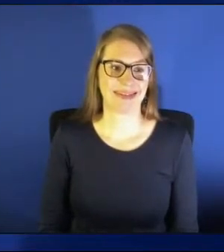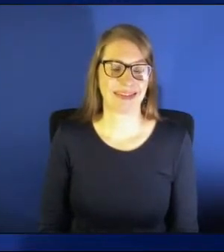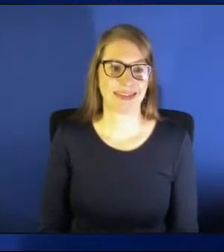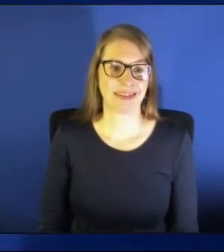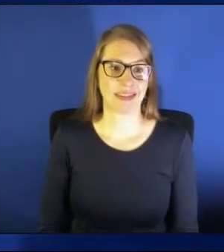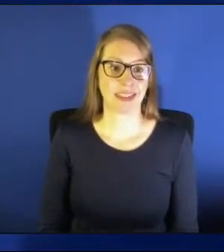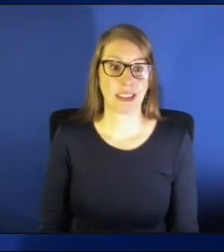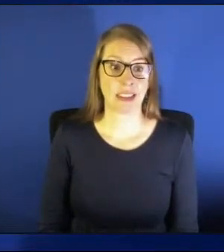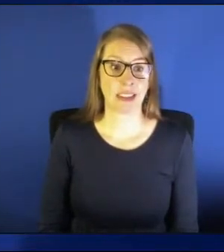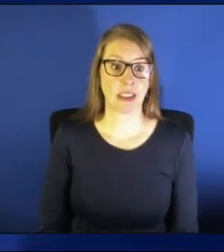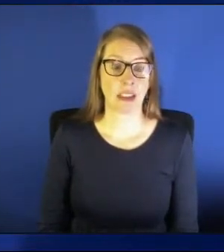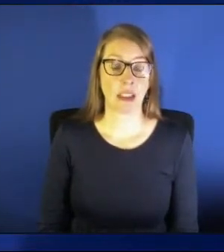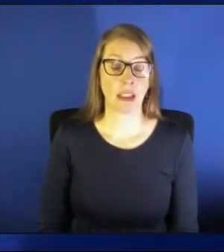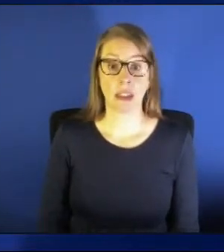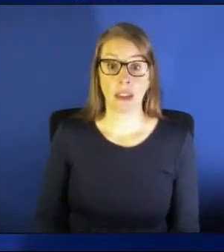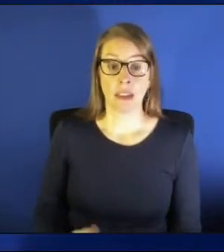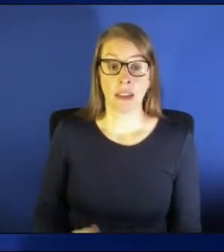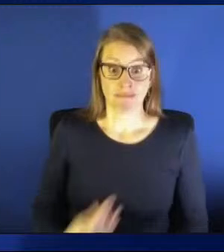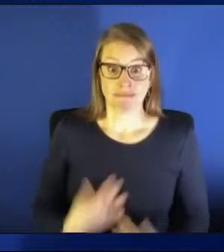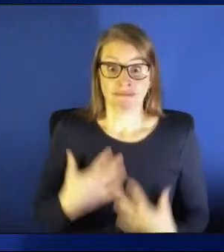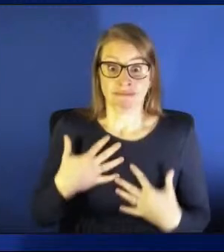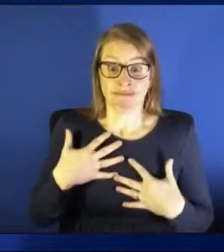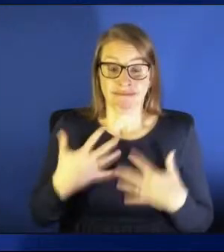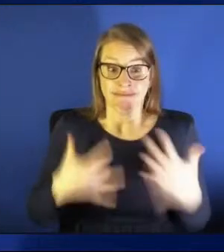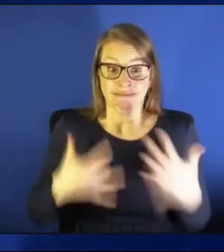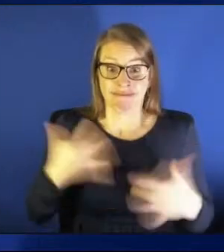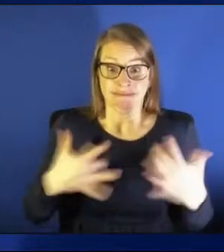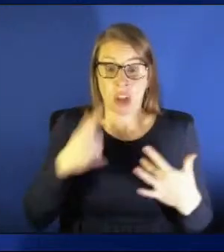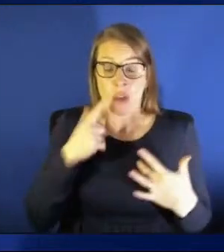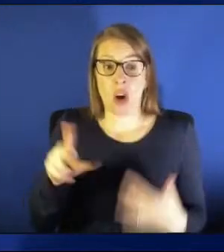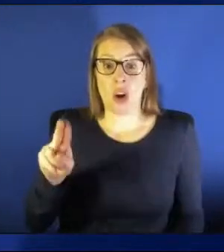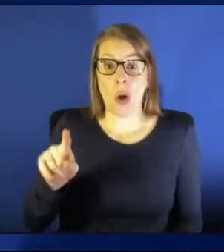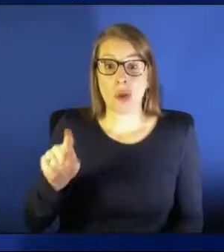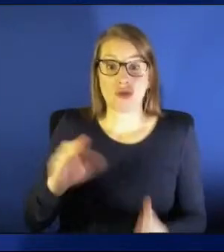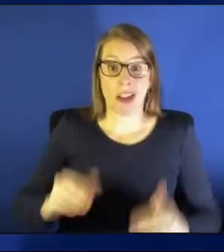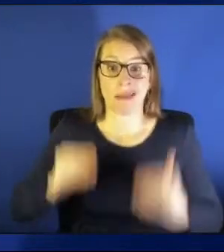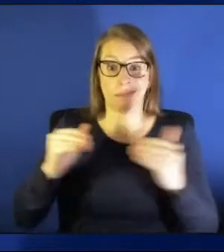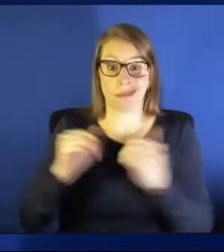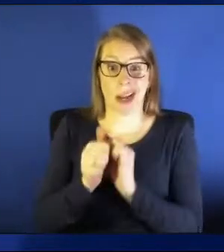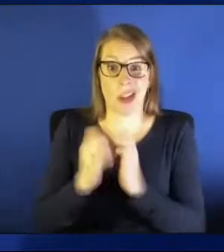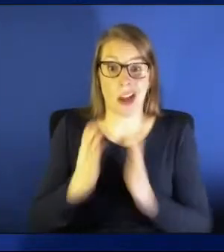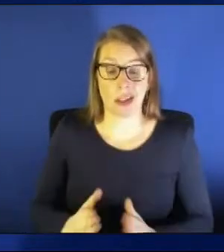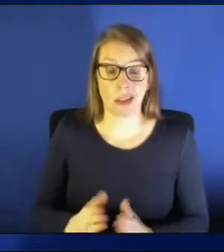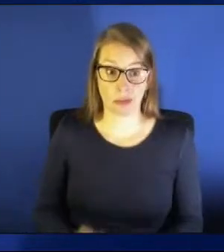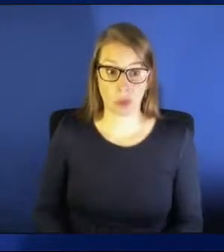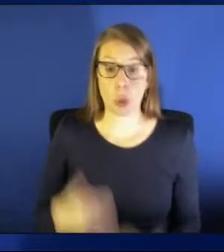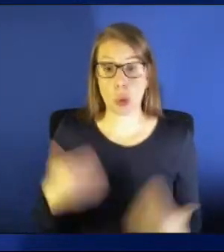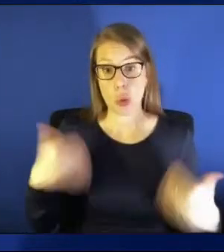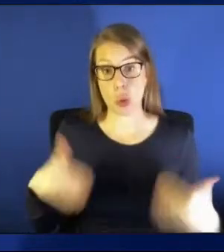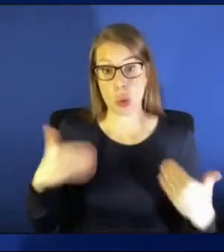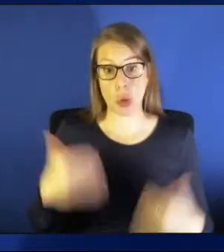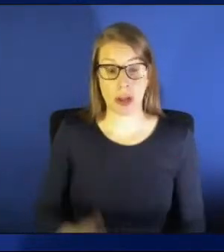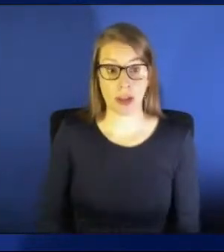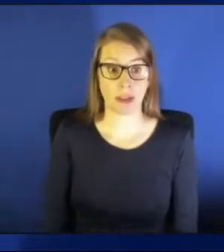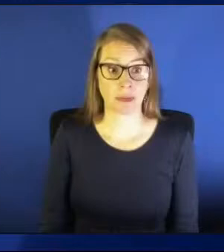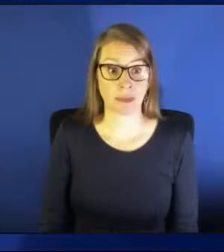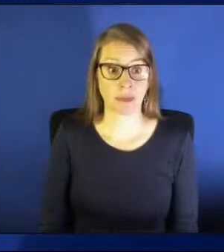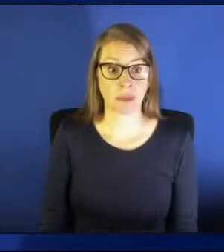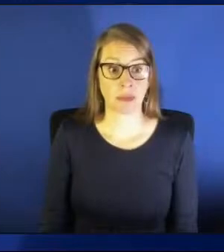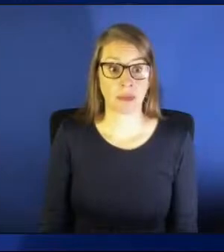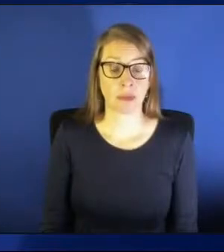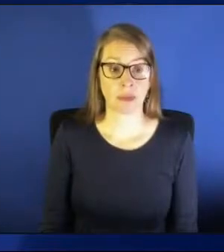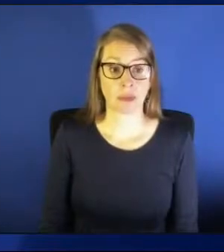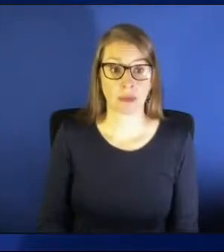enthusiasm now for ultra marathoning. It is a different game than marathoning. Explain that you have to be very acutely aware of